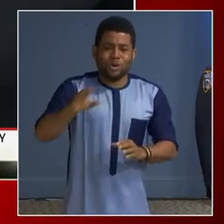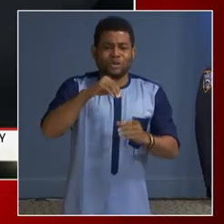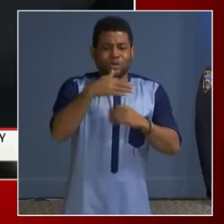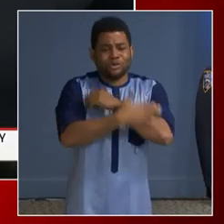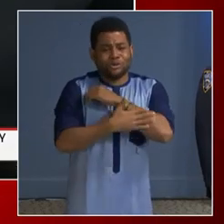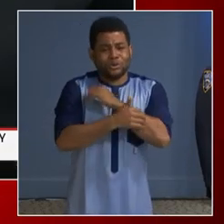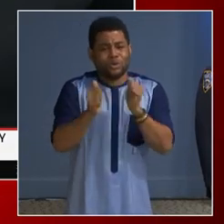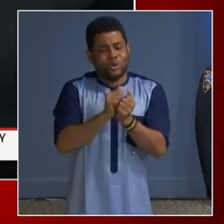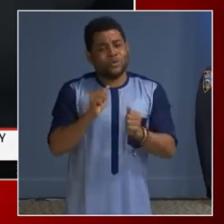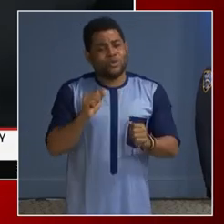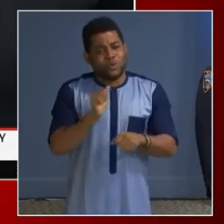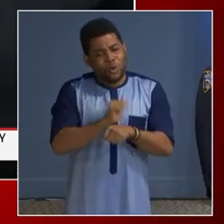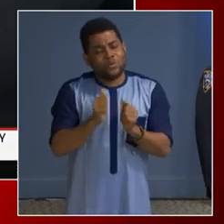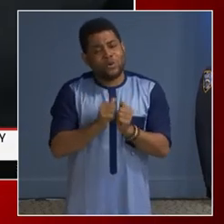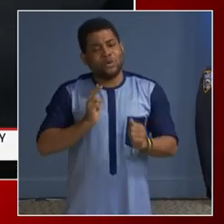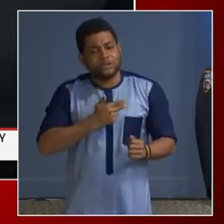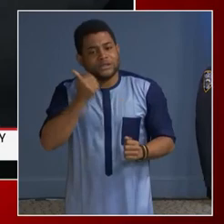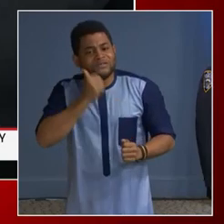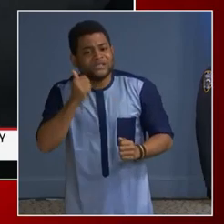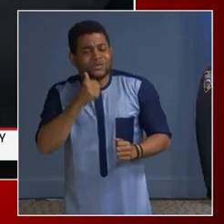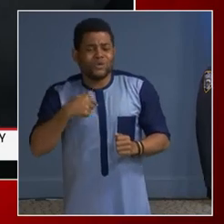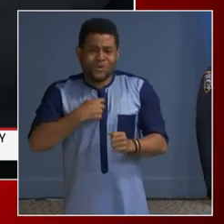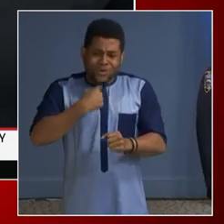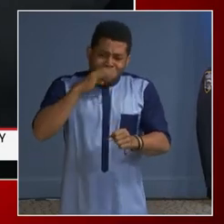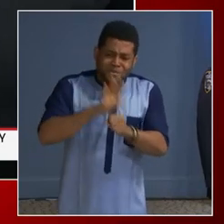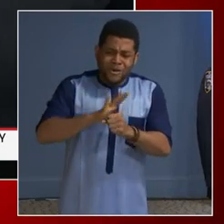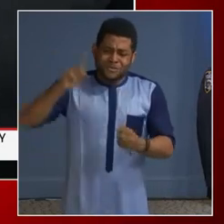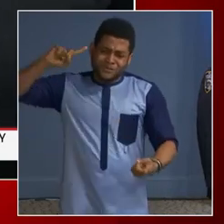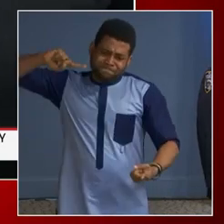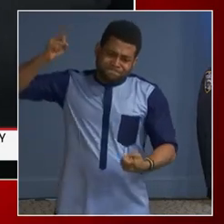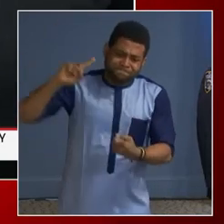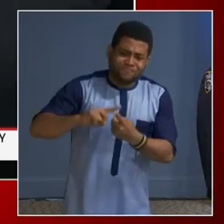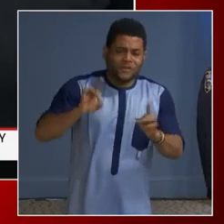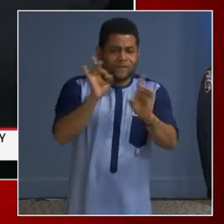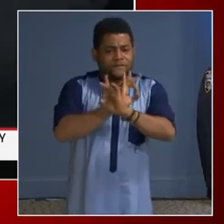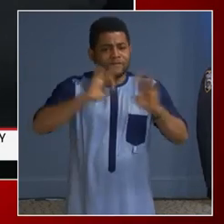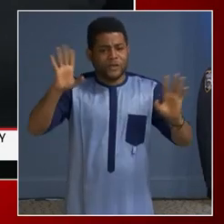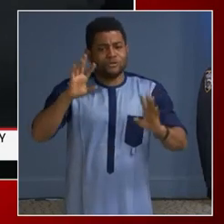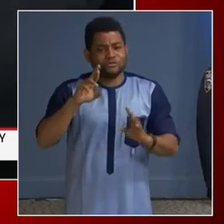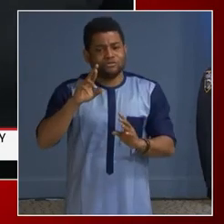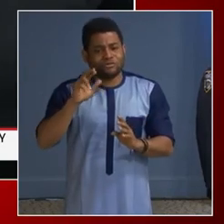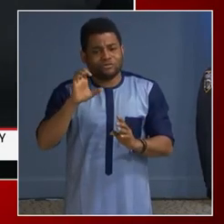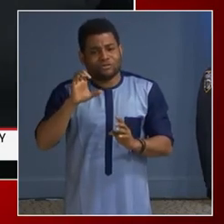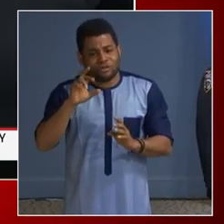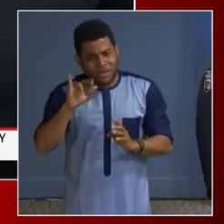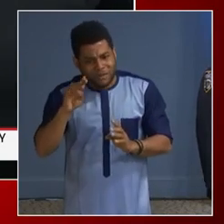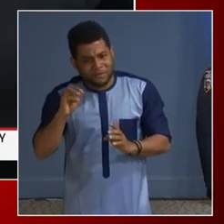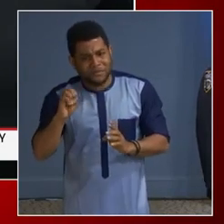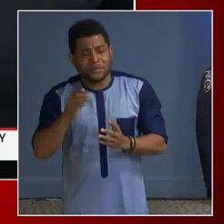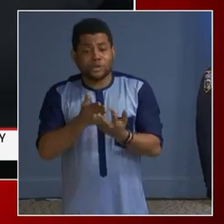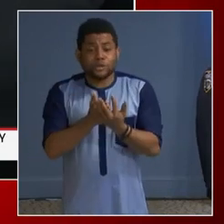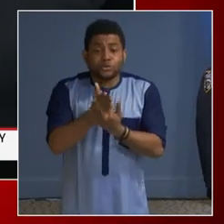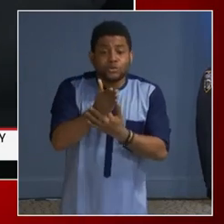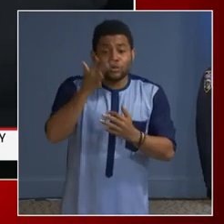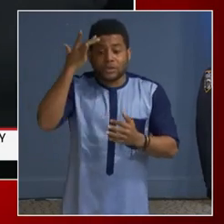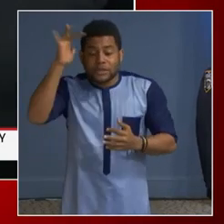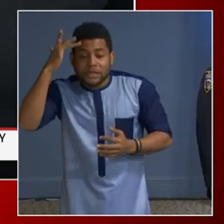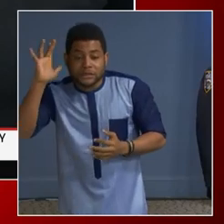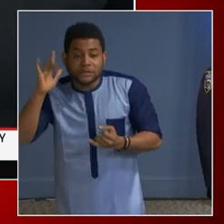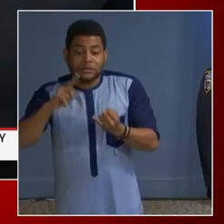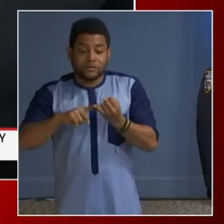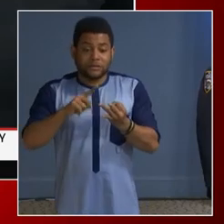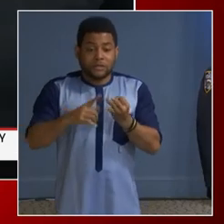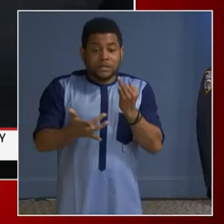are committed to reducing violent crime in our communities through strategies driven by intelligence, technology, and proven